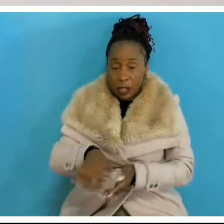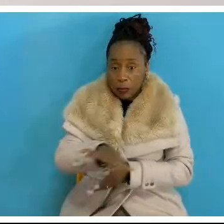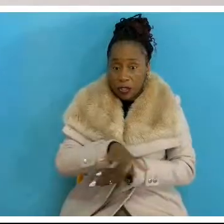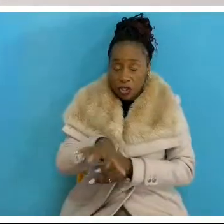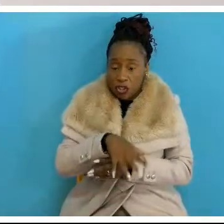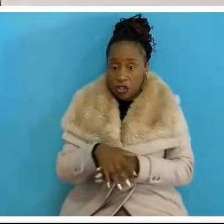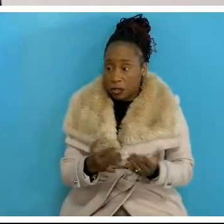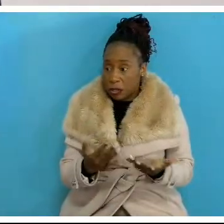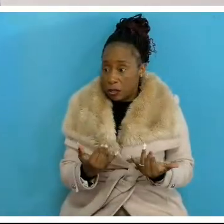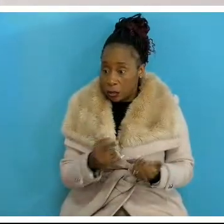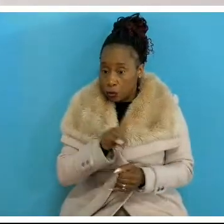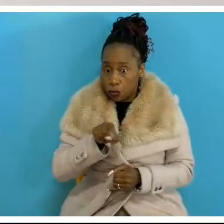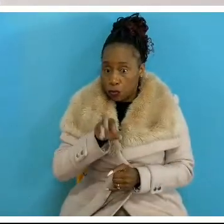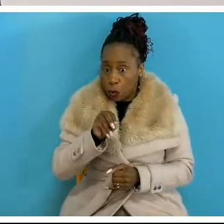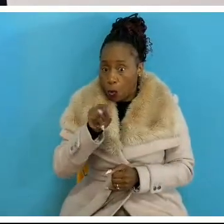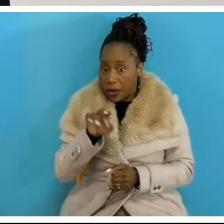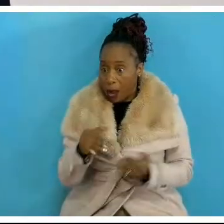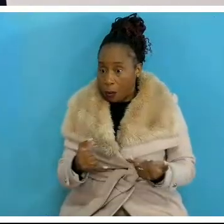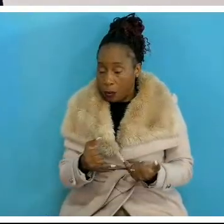Thank you.